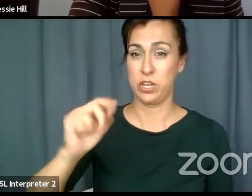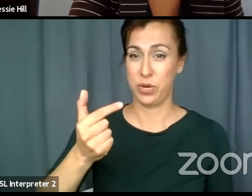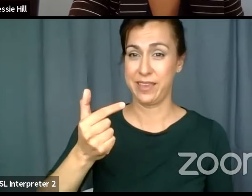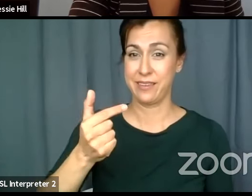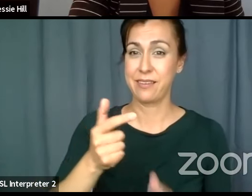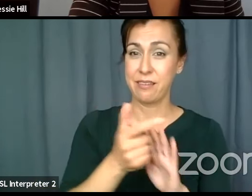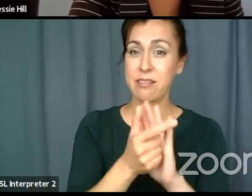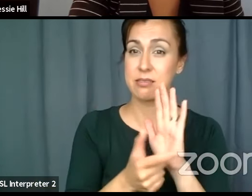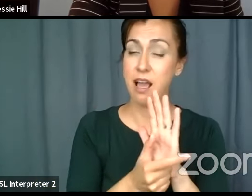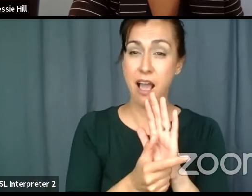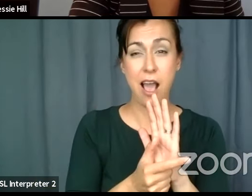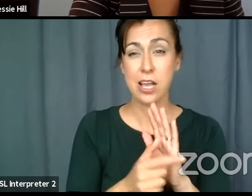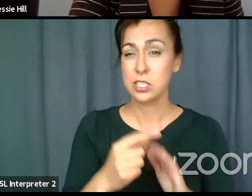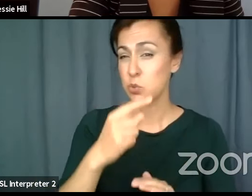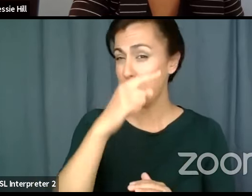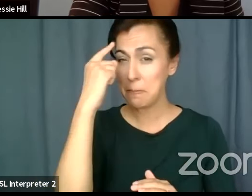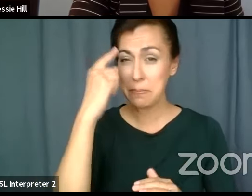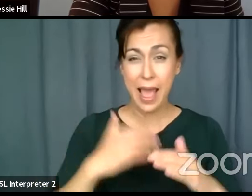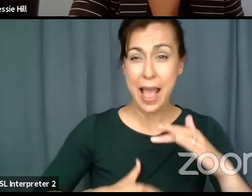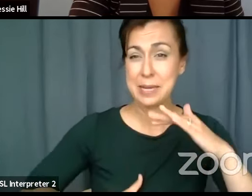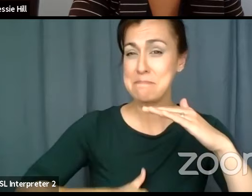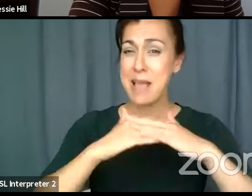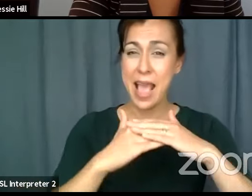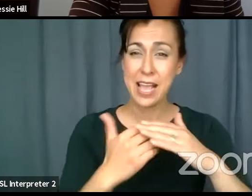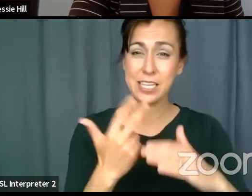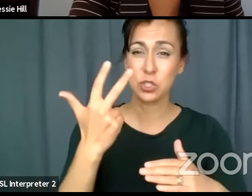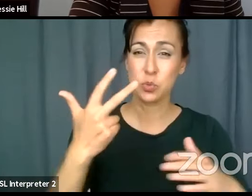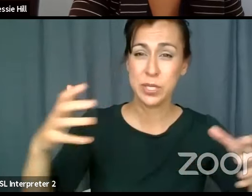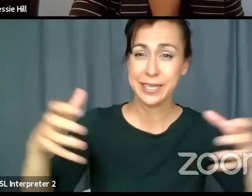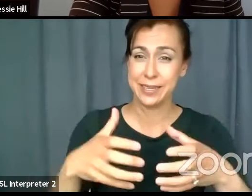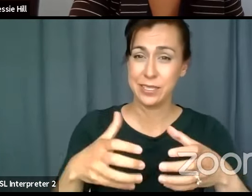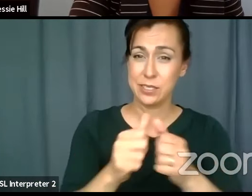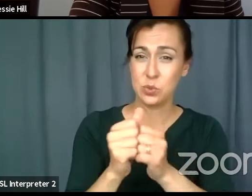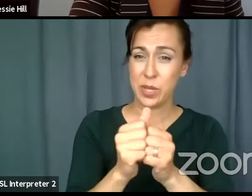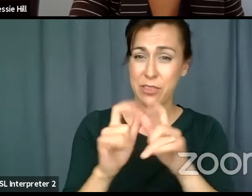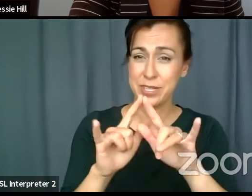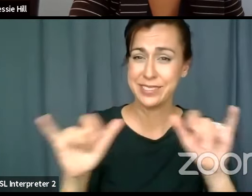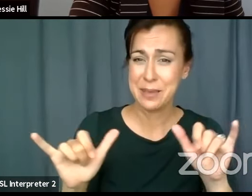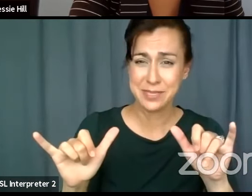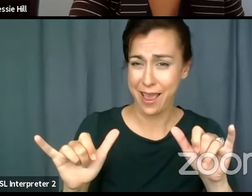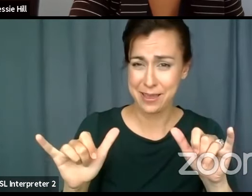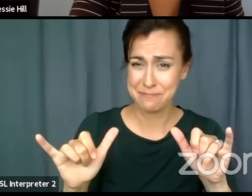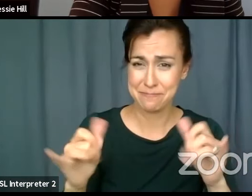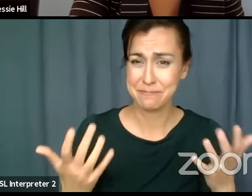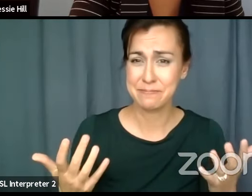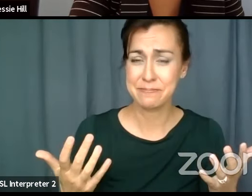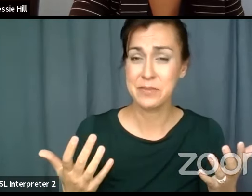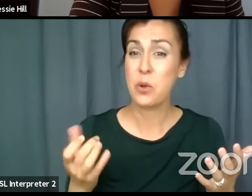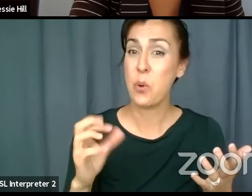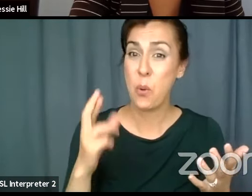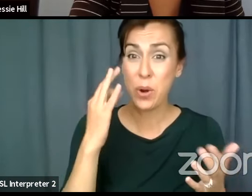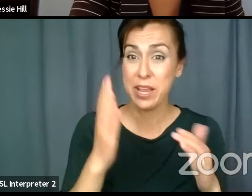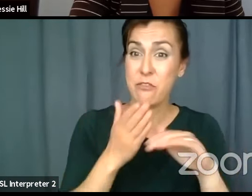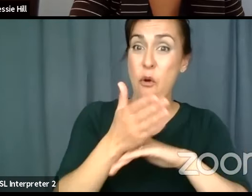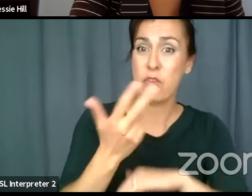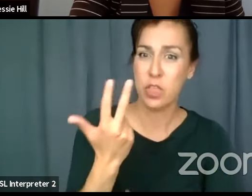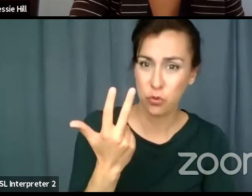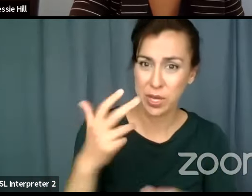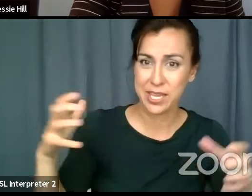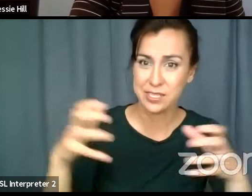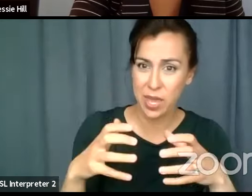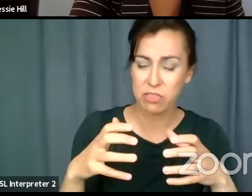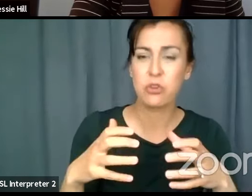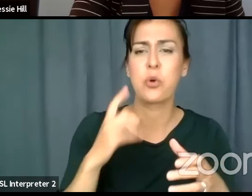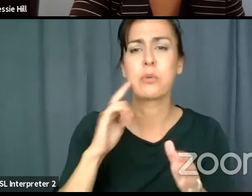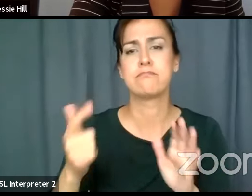in no more than three and could congregate no more than groups of three, or else be arrested and subject to criminal